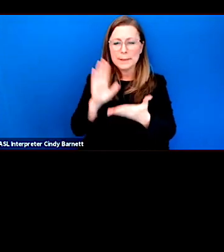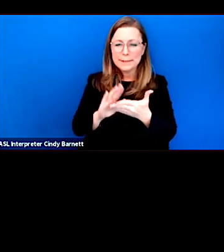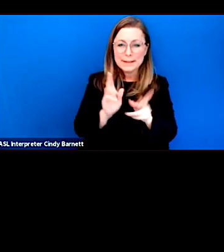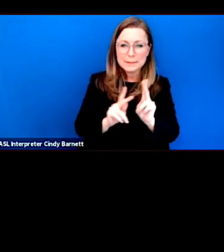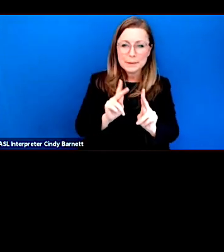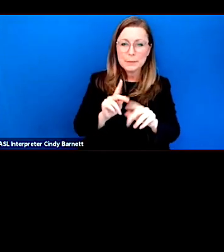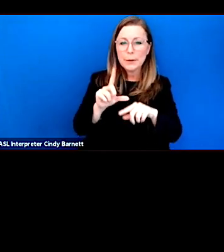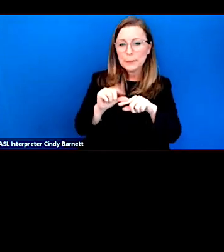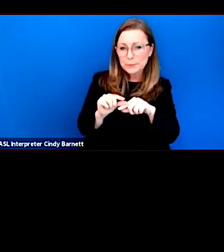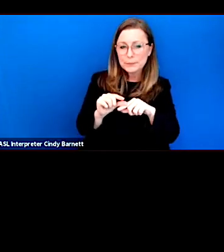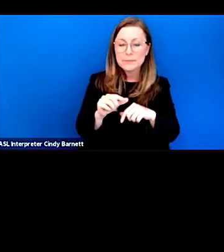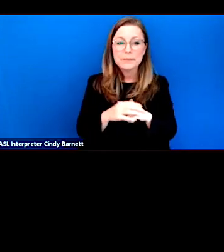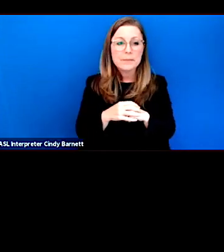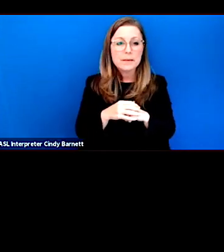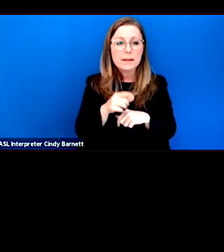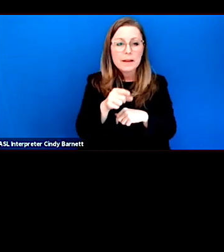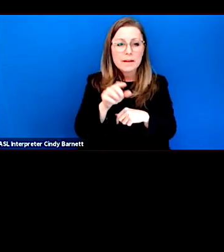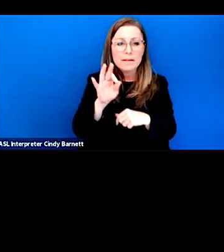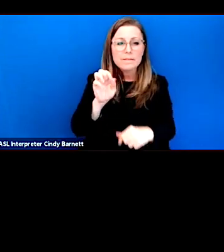college, university.